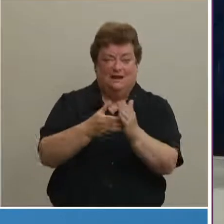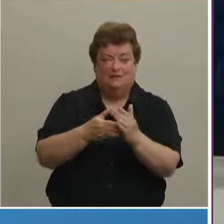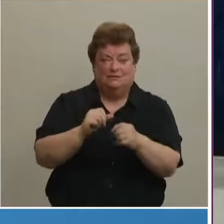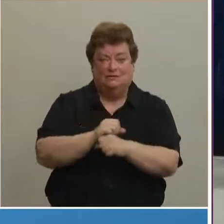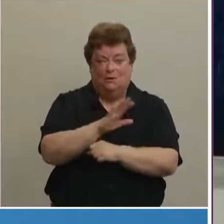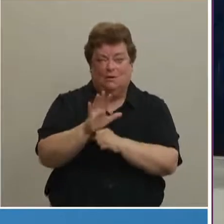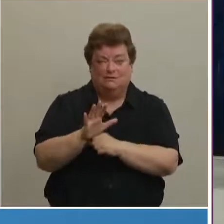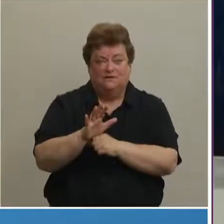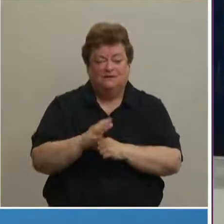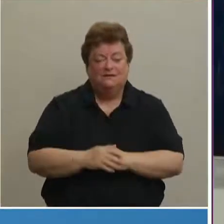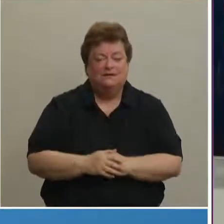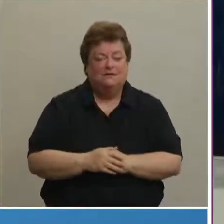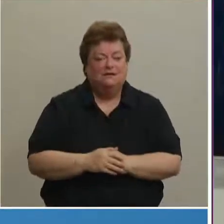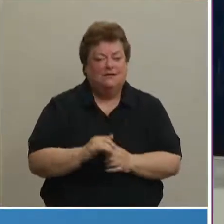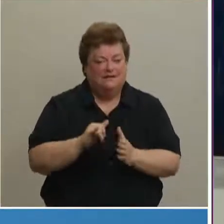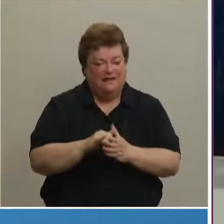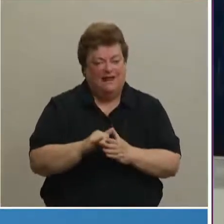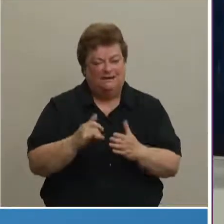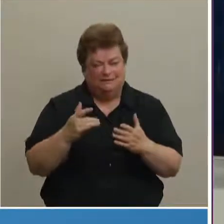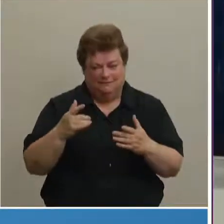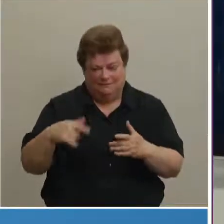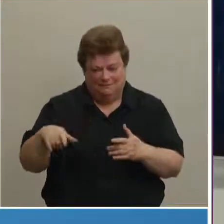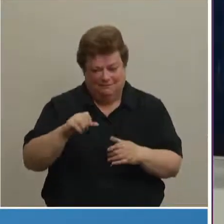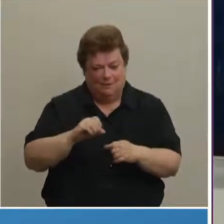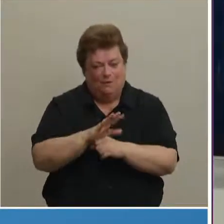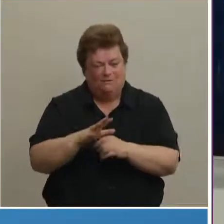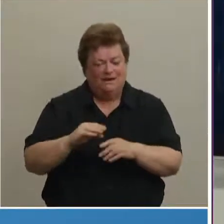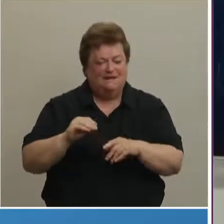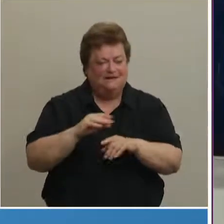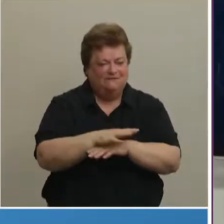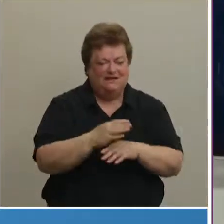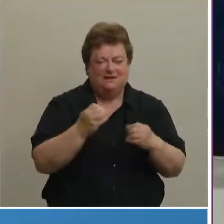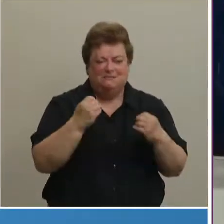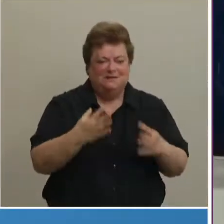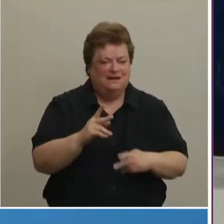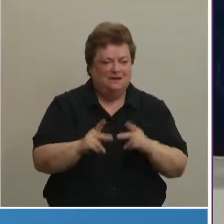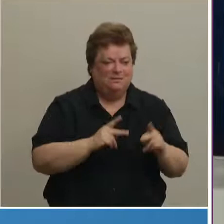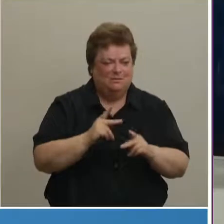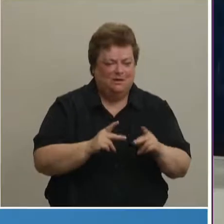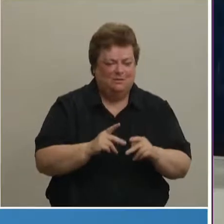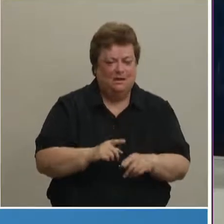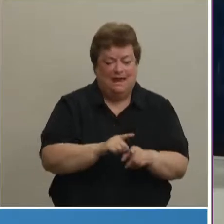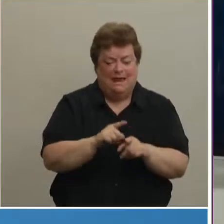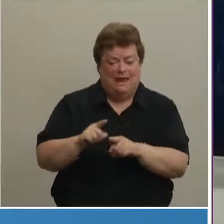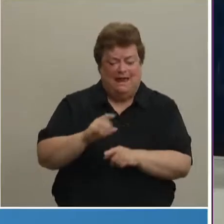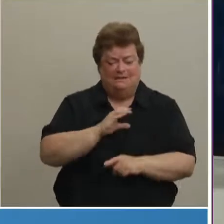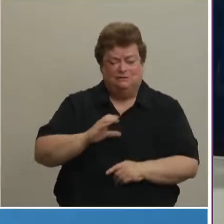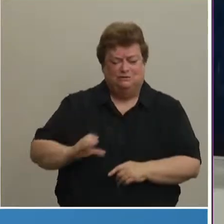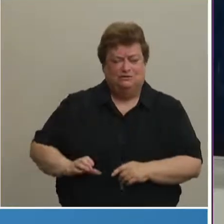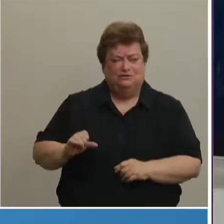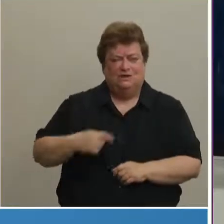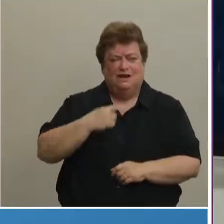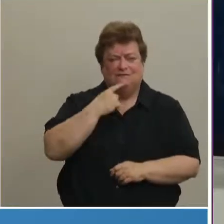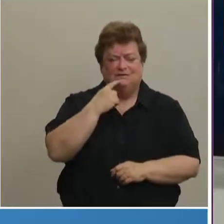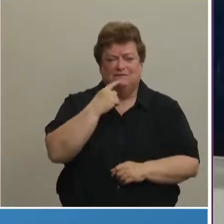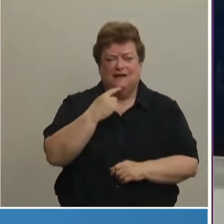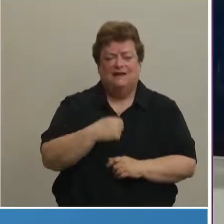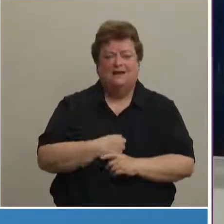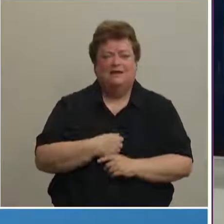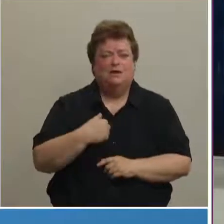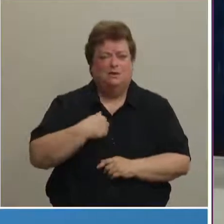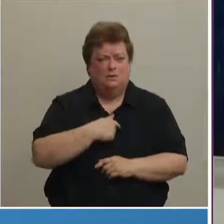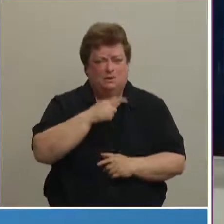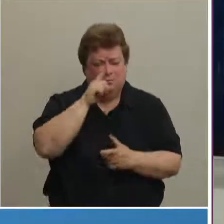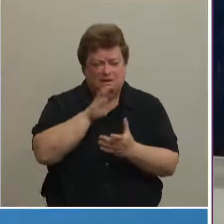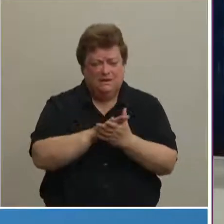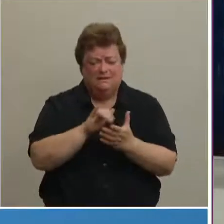this pandemic that has affected and influenced so many. As a Christian, I have to say, as a disciple of Jesus of Nazareth, we believe